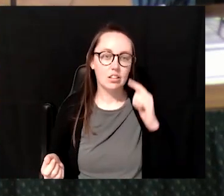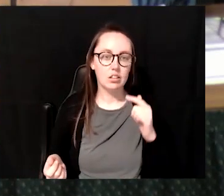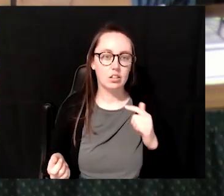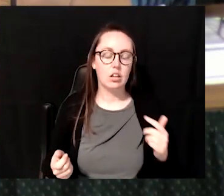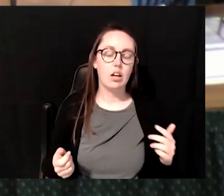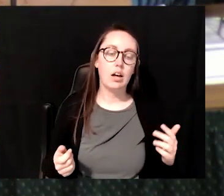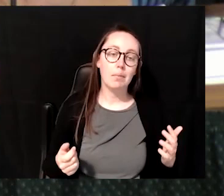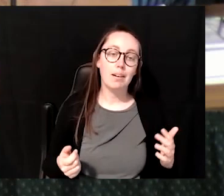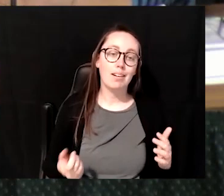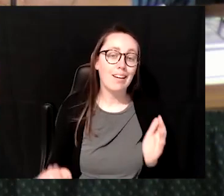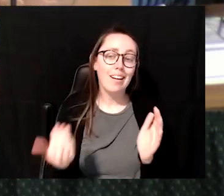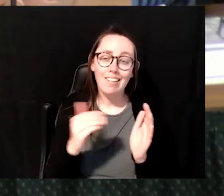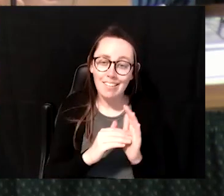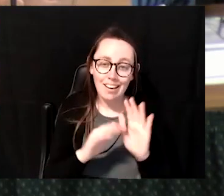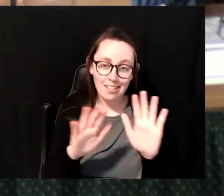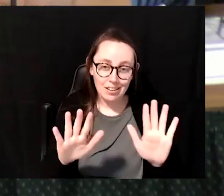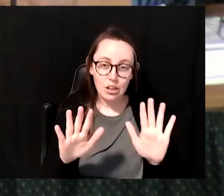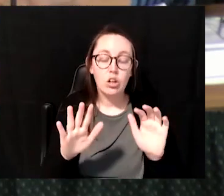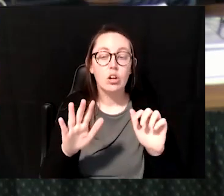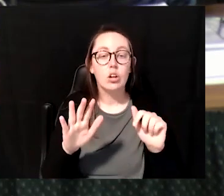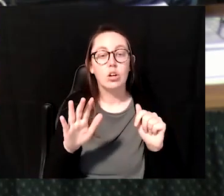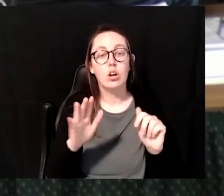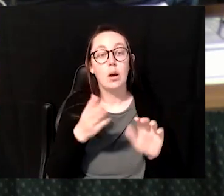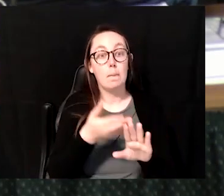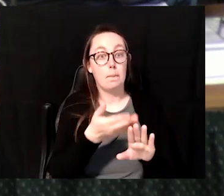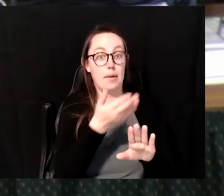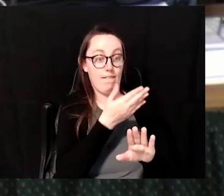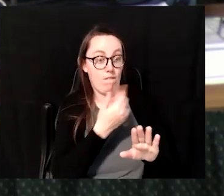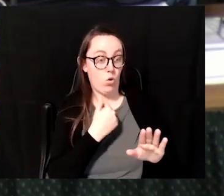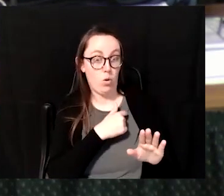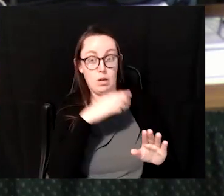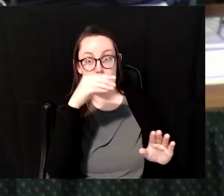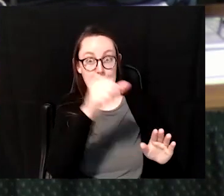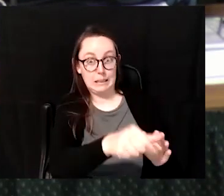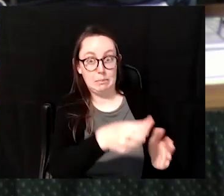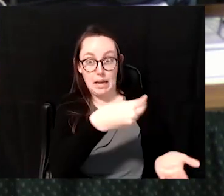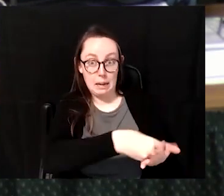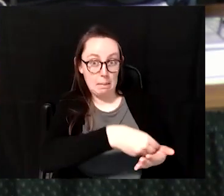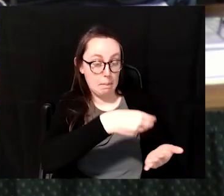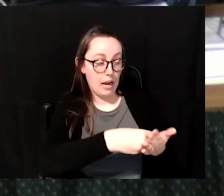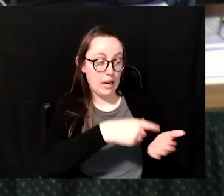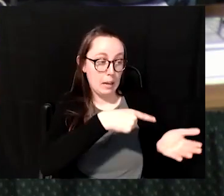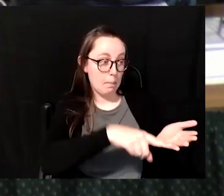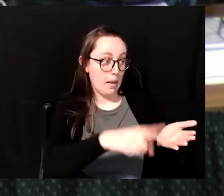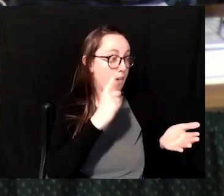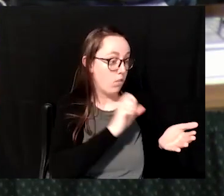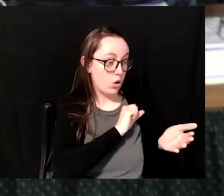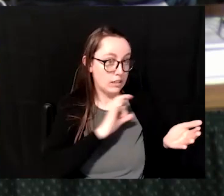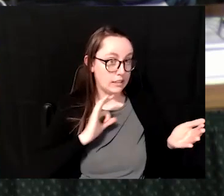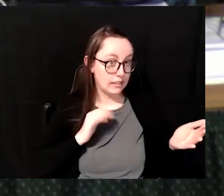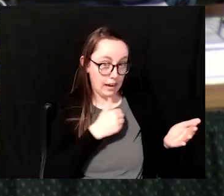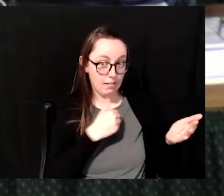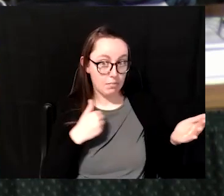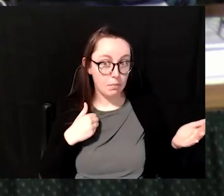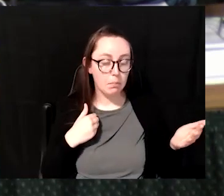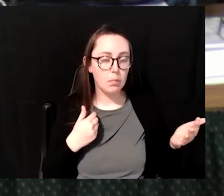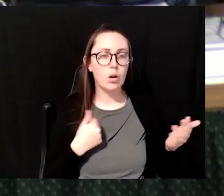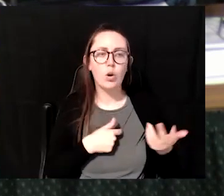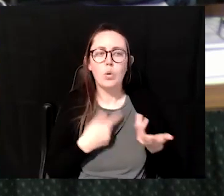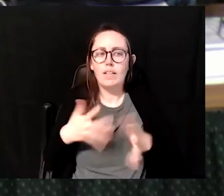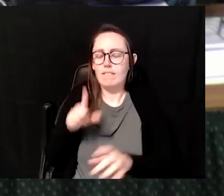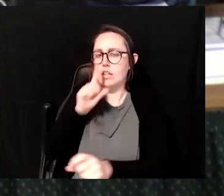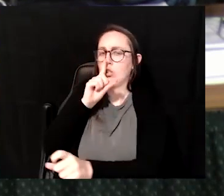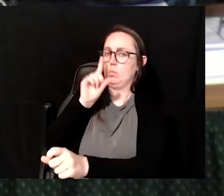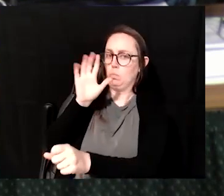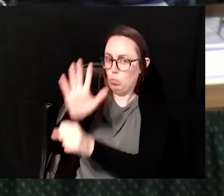promised an airing before we spend the money on a dedicated staff employee and I think once we have a